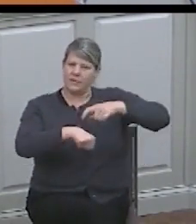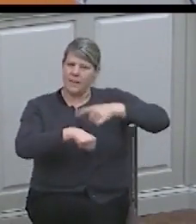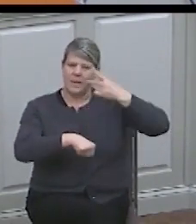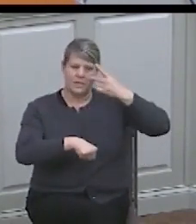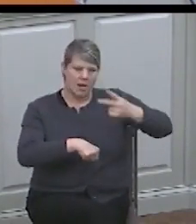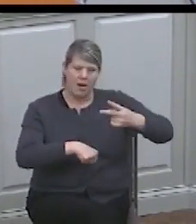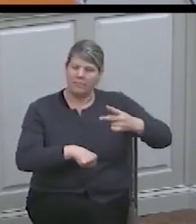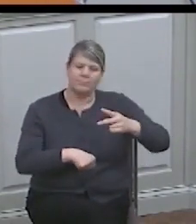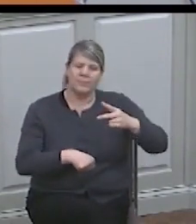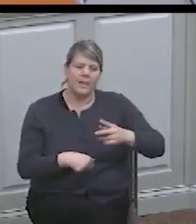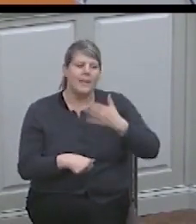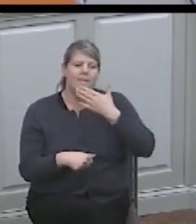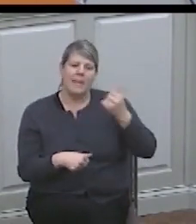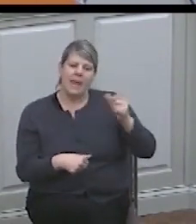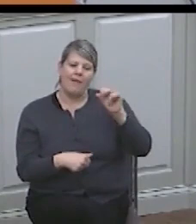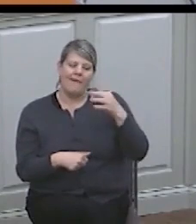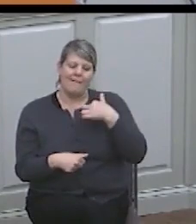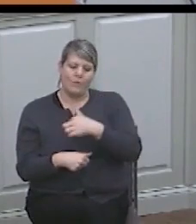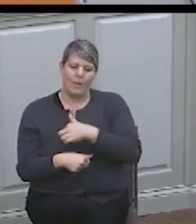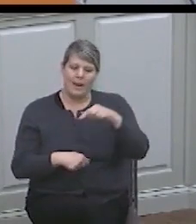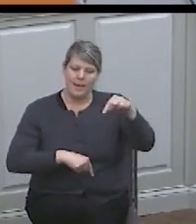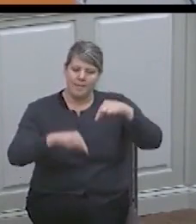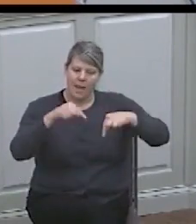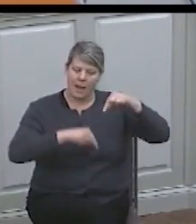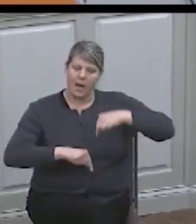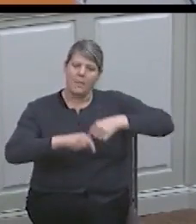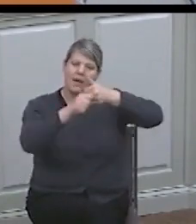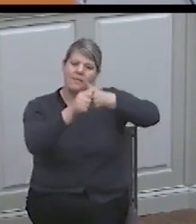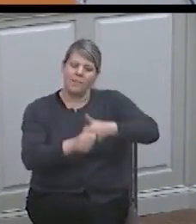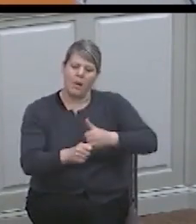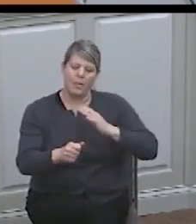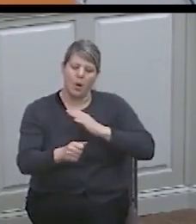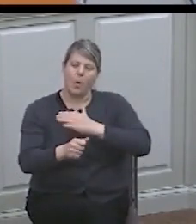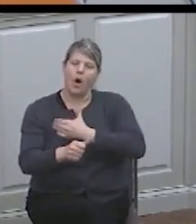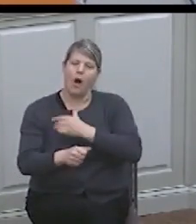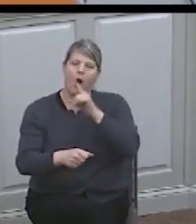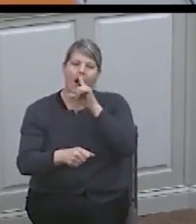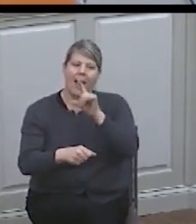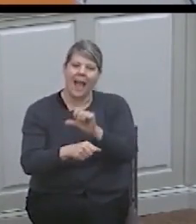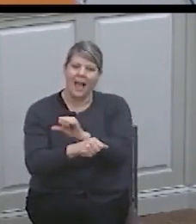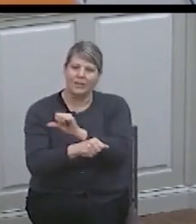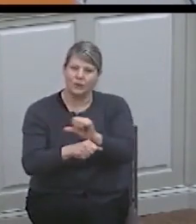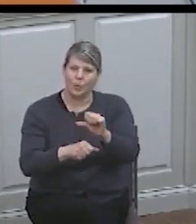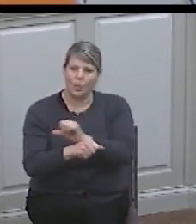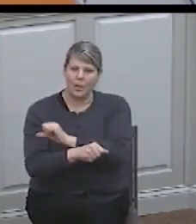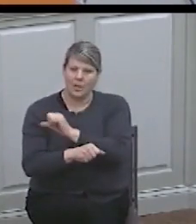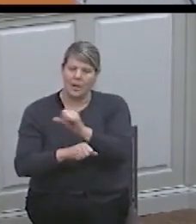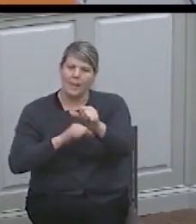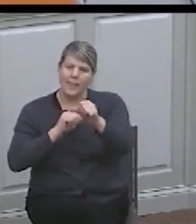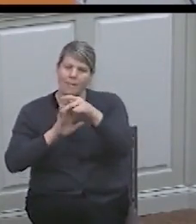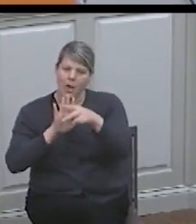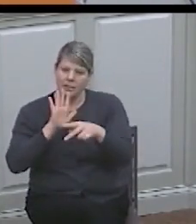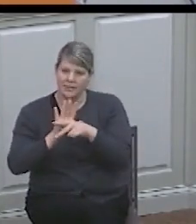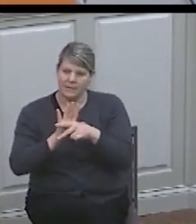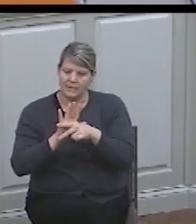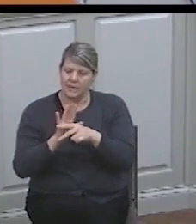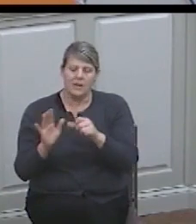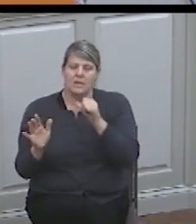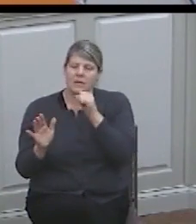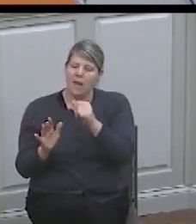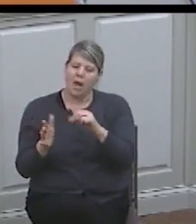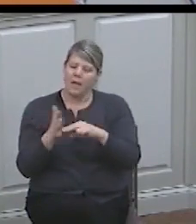more appropriate if we follow, if we backed up and followed the procedures that we put in place. This is not an ethic, does not bind you ethically